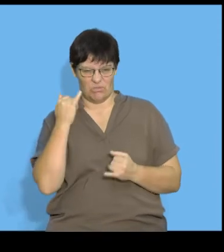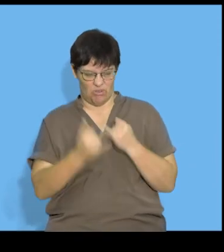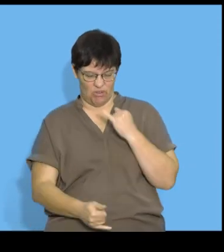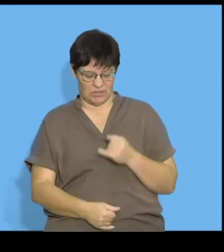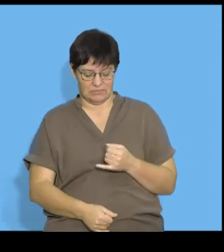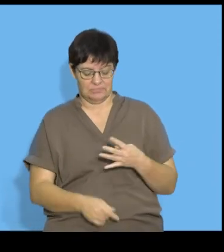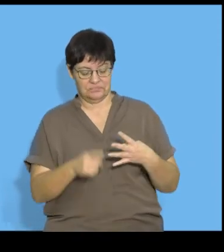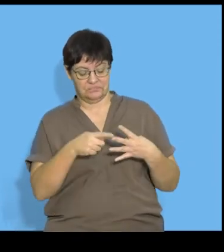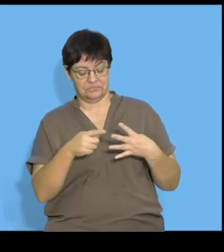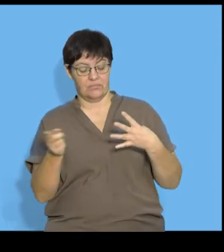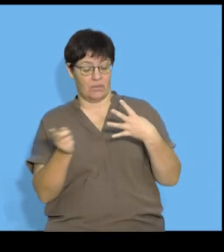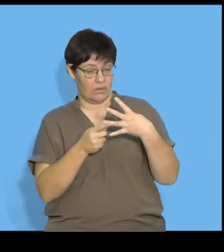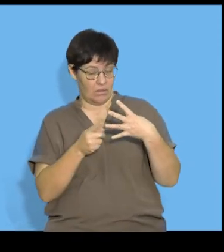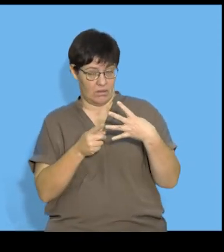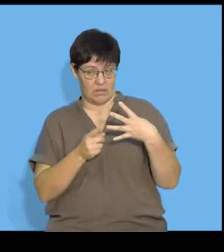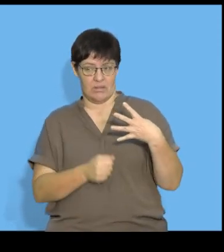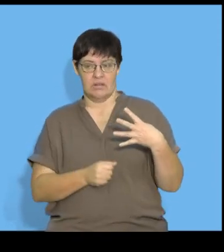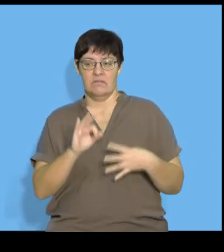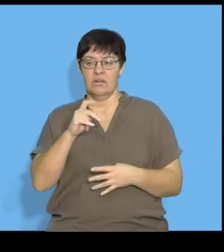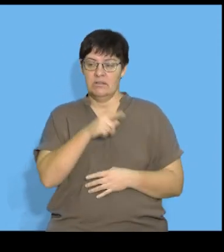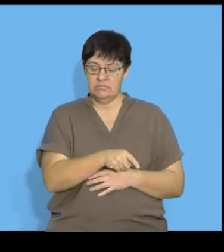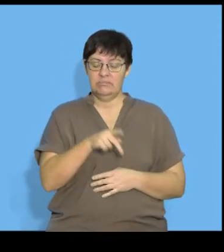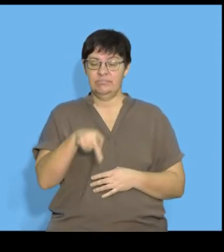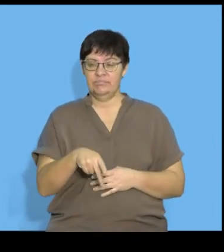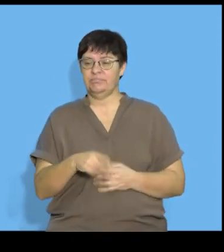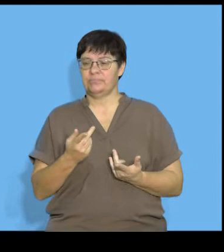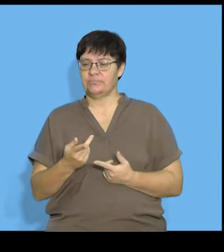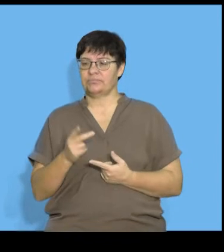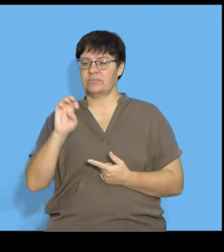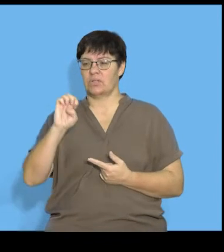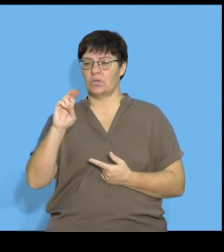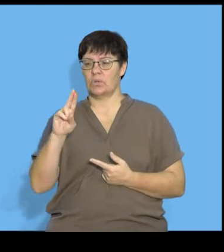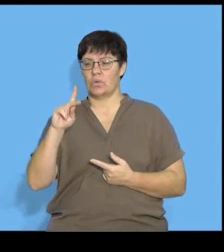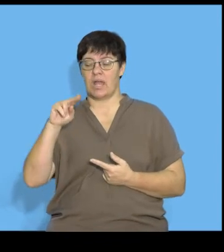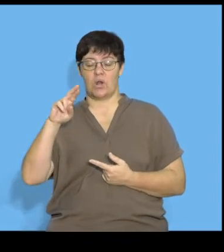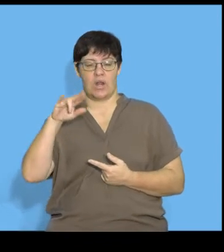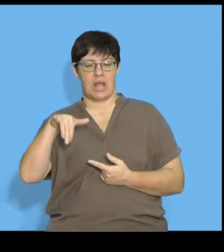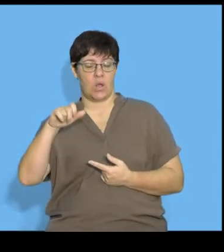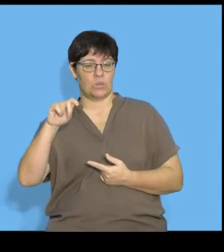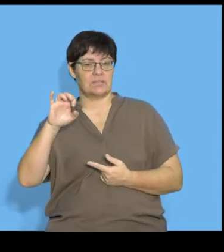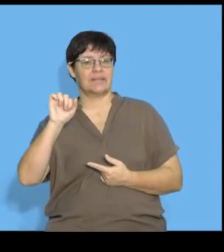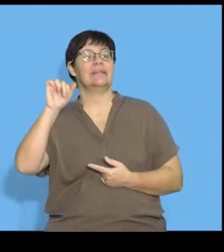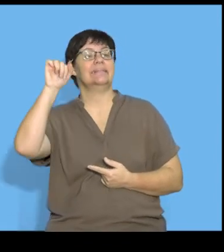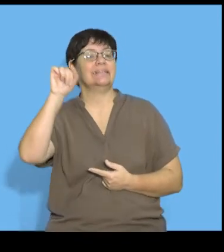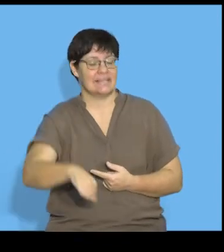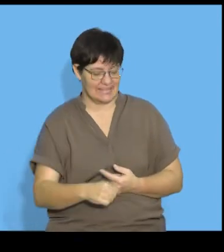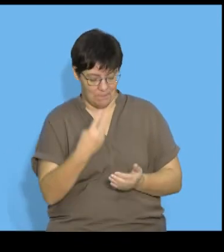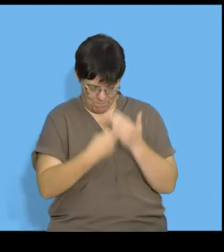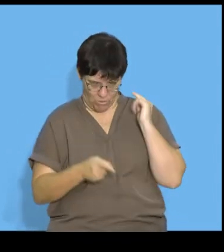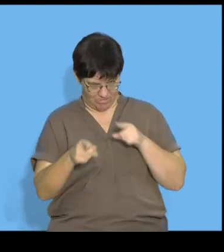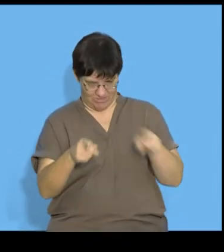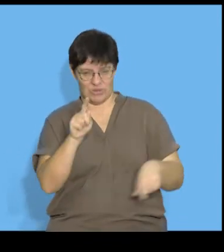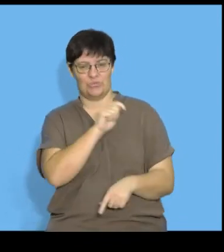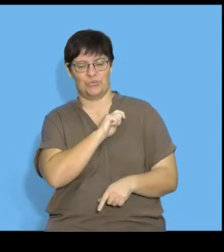incorrect. Fungi and protozoans are eukaryotic. Yes, they both